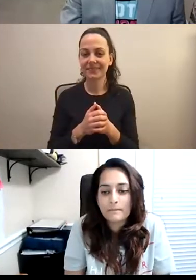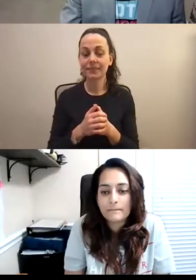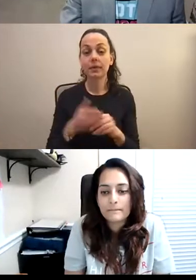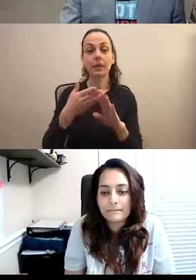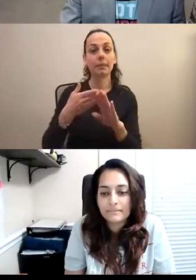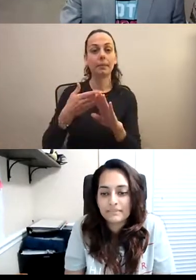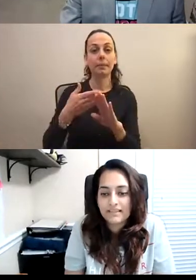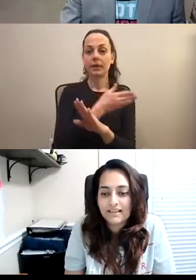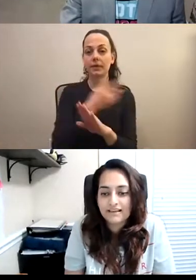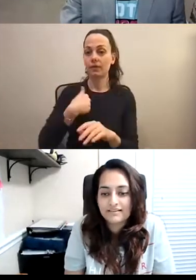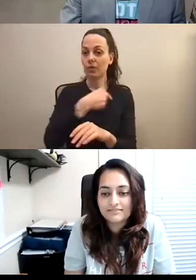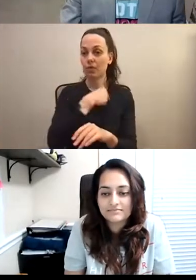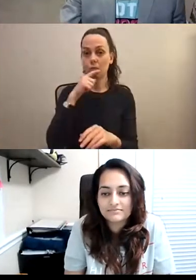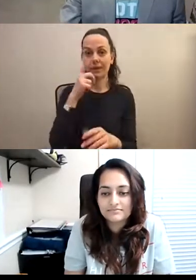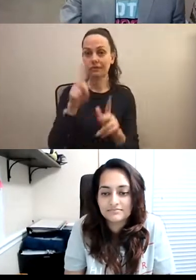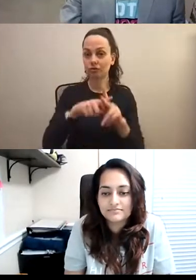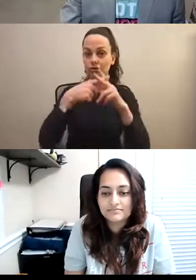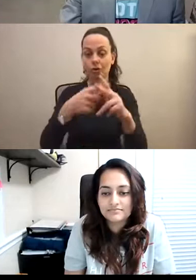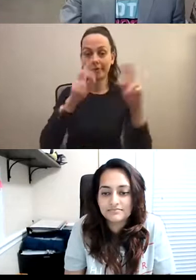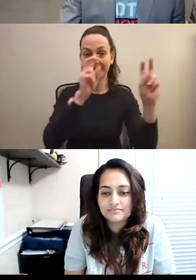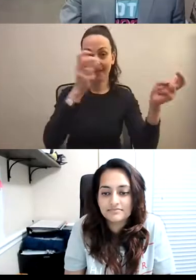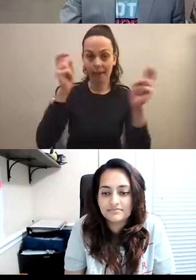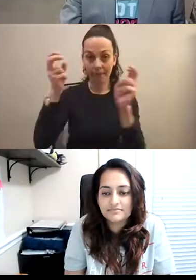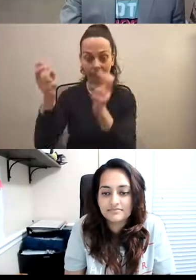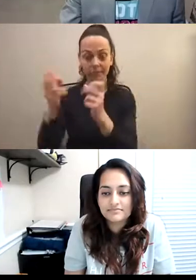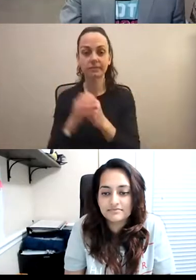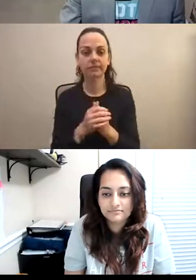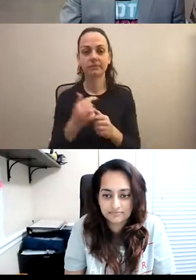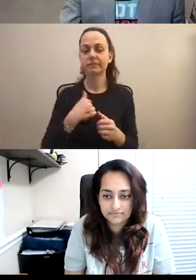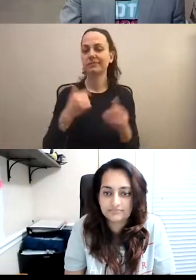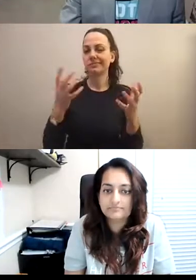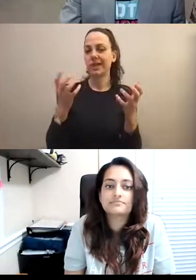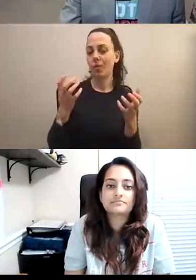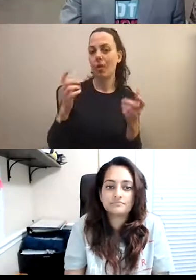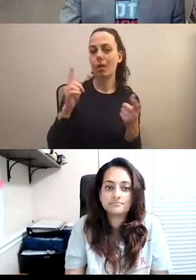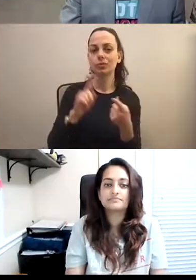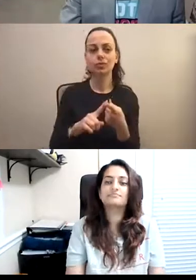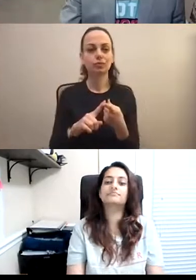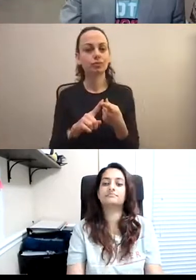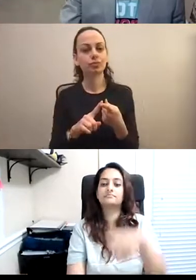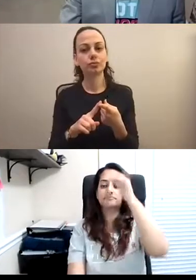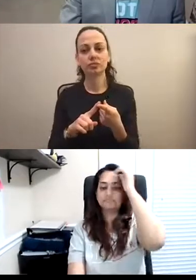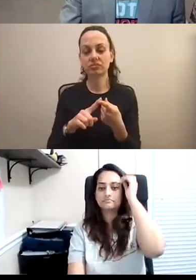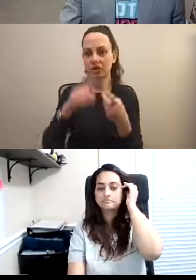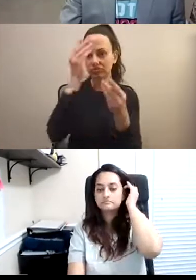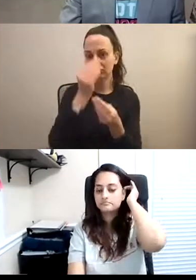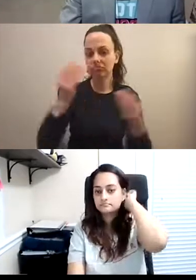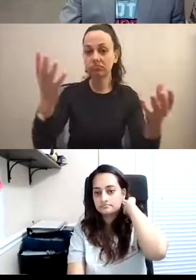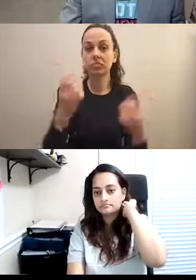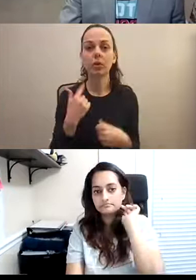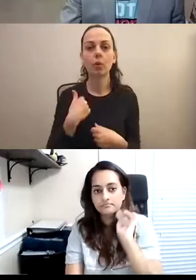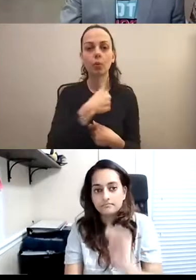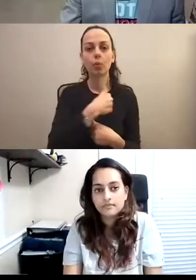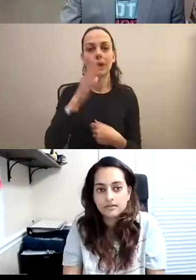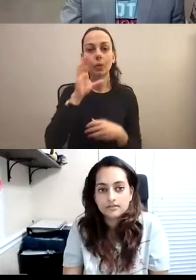Before we get into the topics, I want to just throw this out there that we will be doing